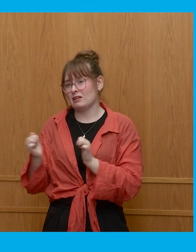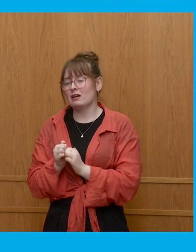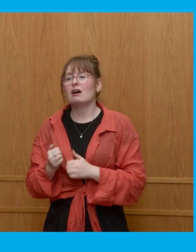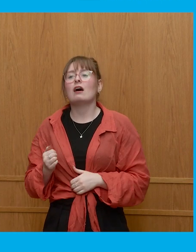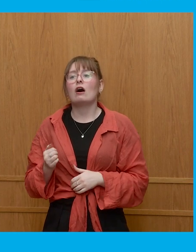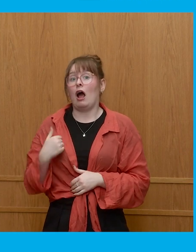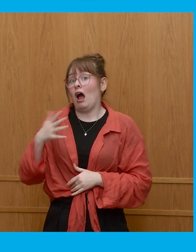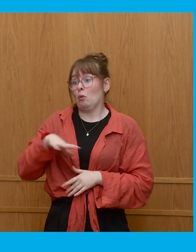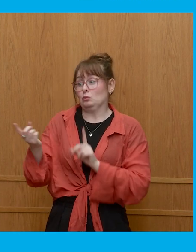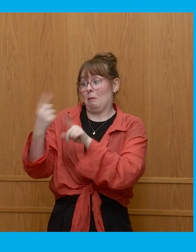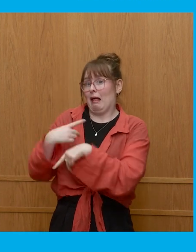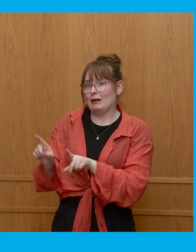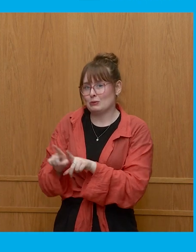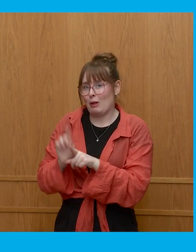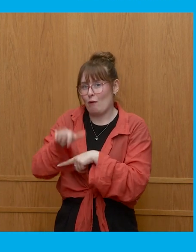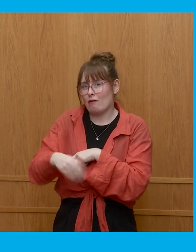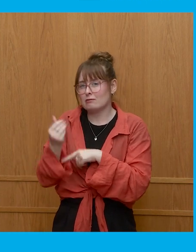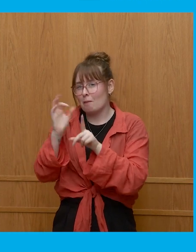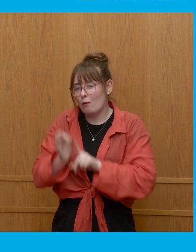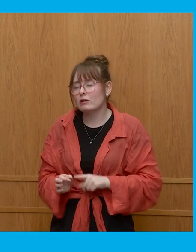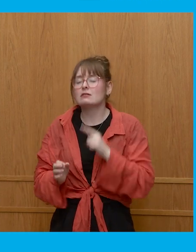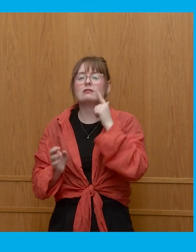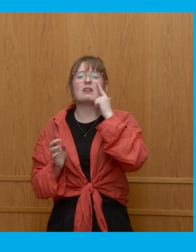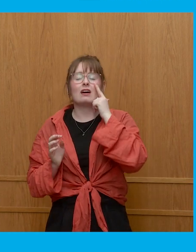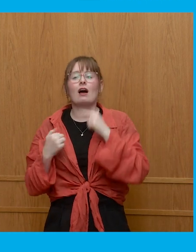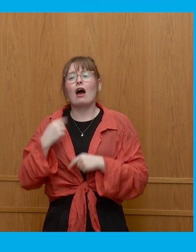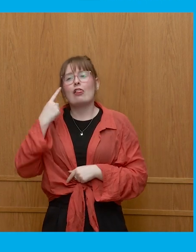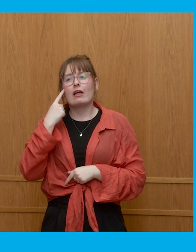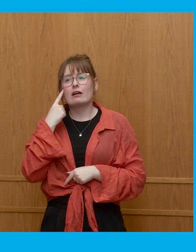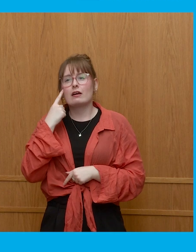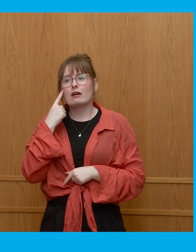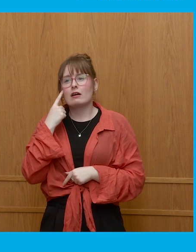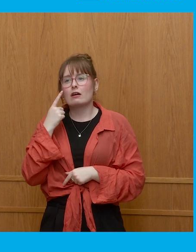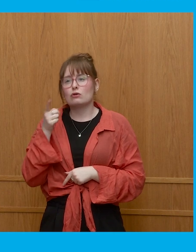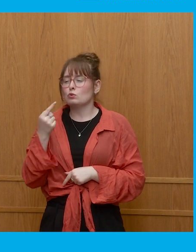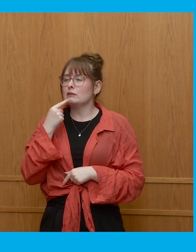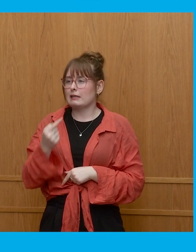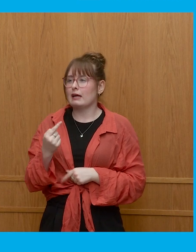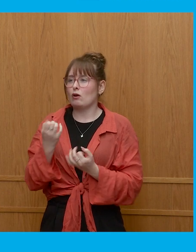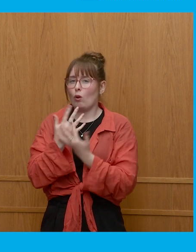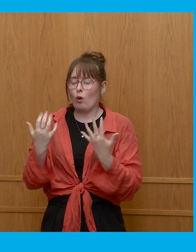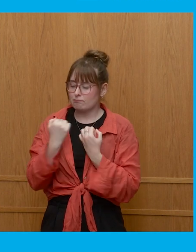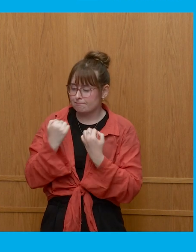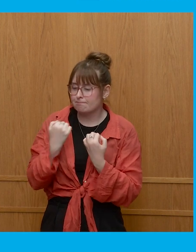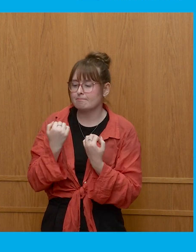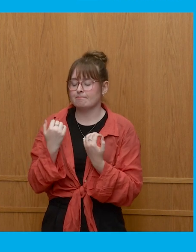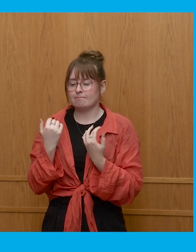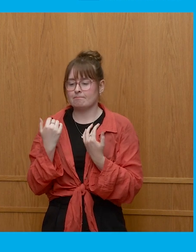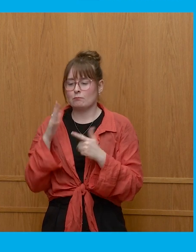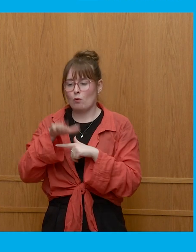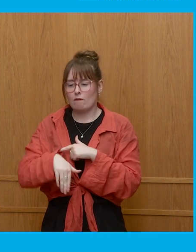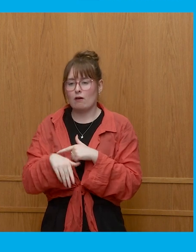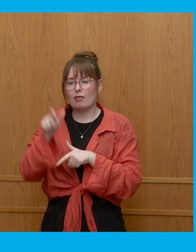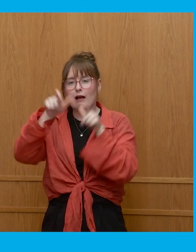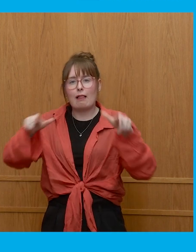If it's okay to remark on some of the points, because I think that it's really interesting to hear Tavish with your reflections. I think on the client's